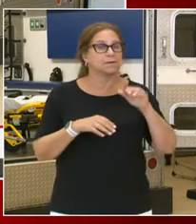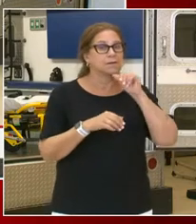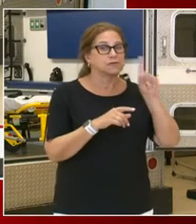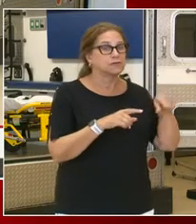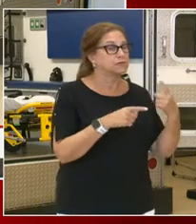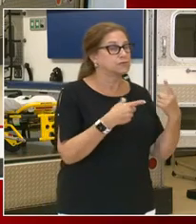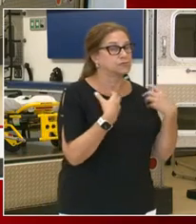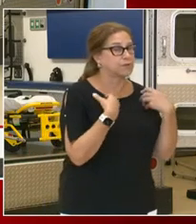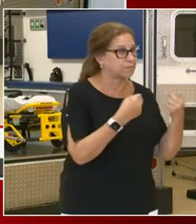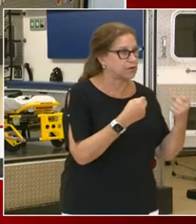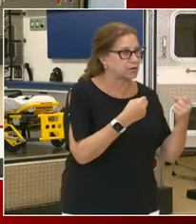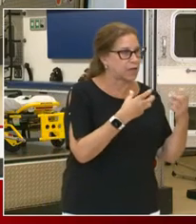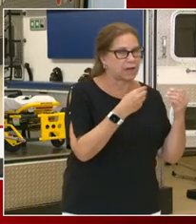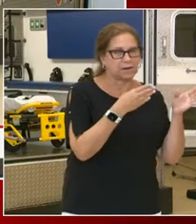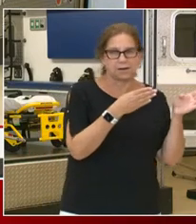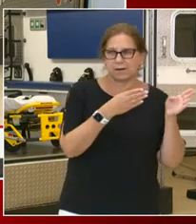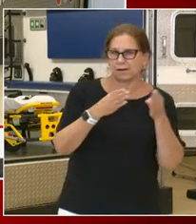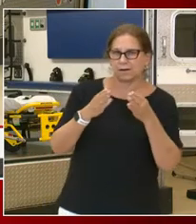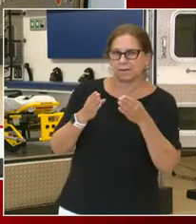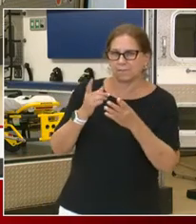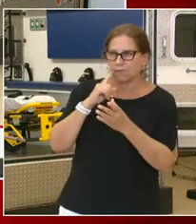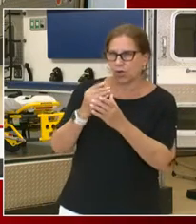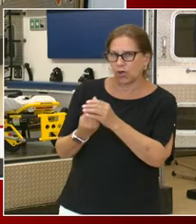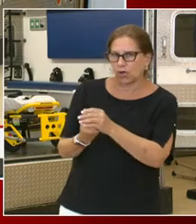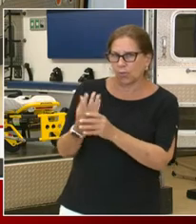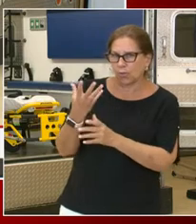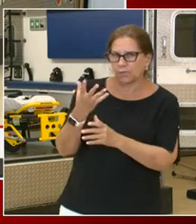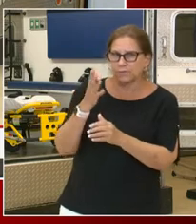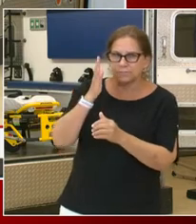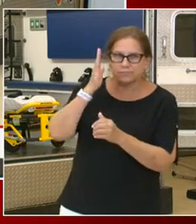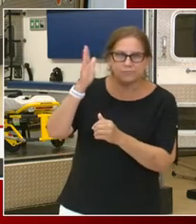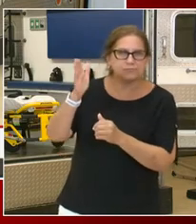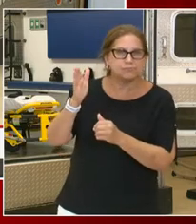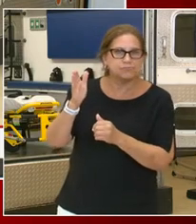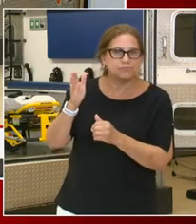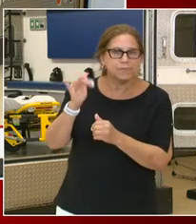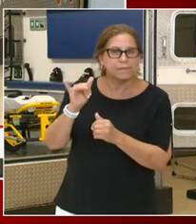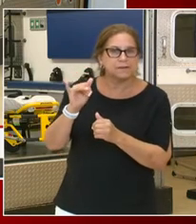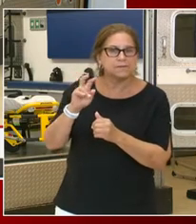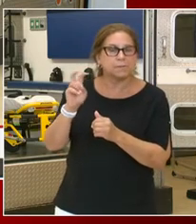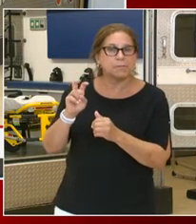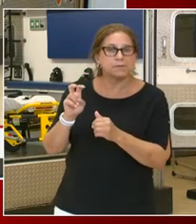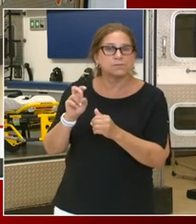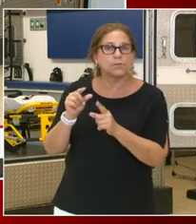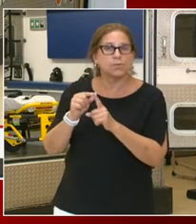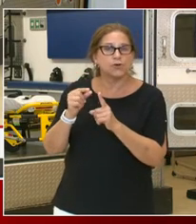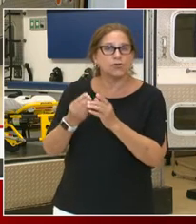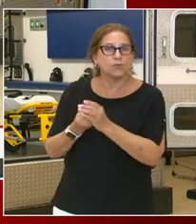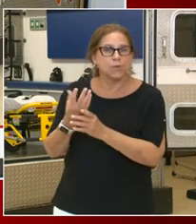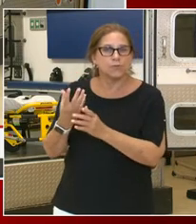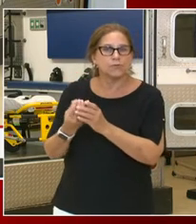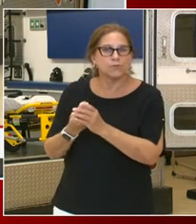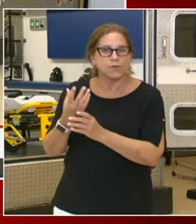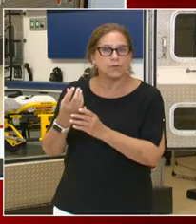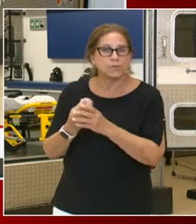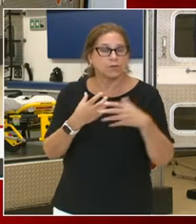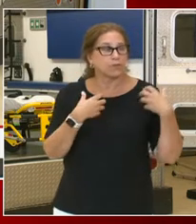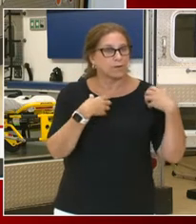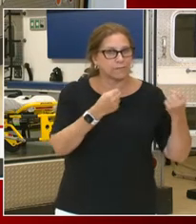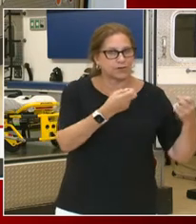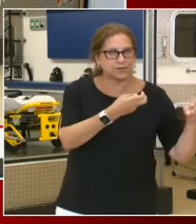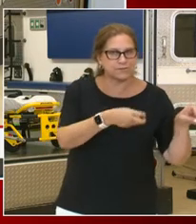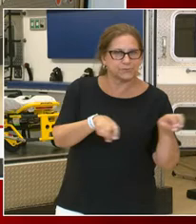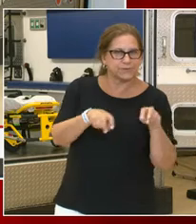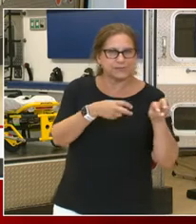to growth that I think you'll hear a lot of in our different panels today about how Mayor Bowser is envisioning not just getting back to where we